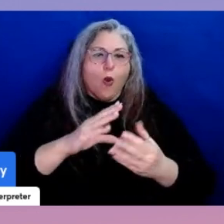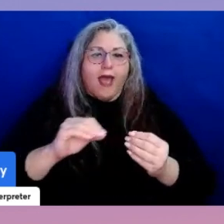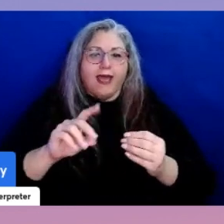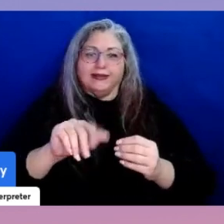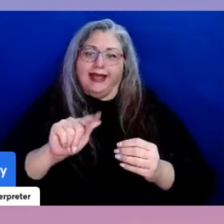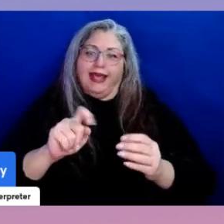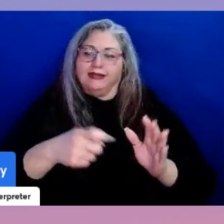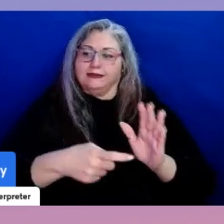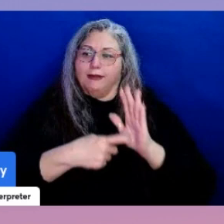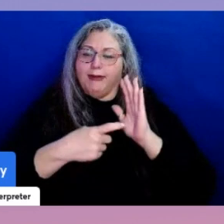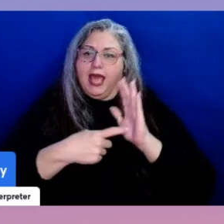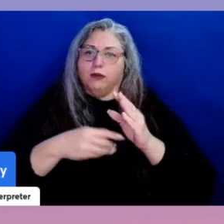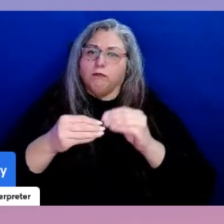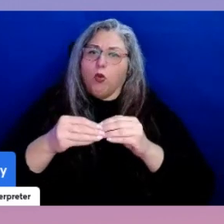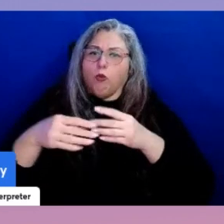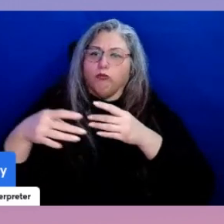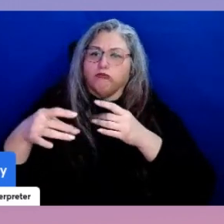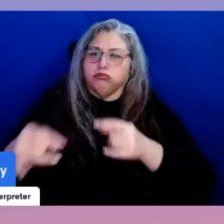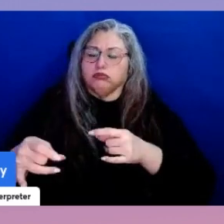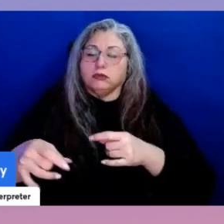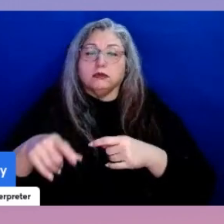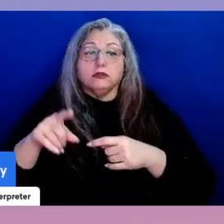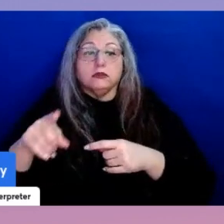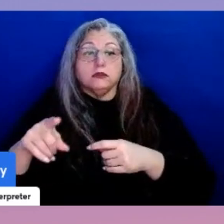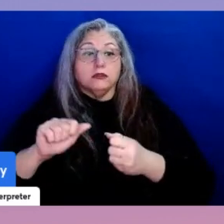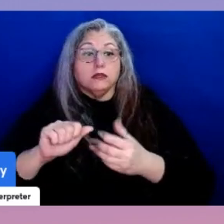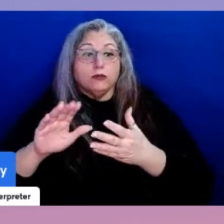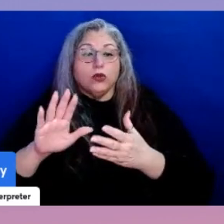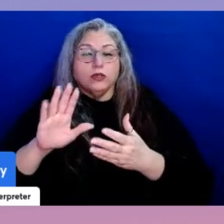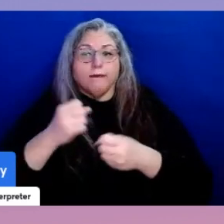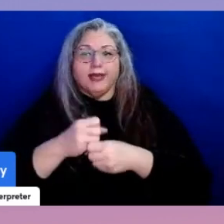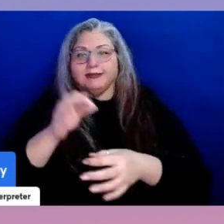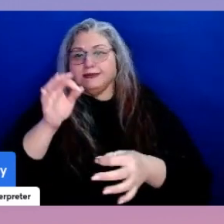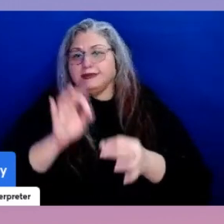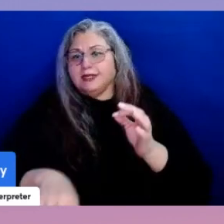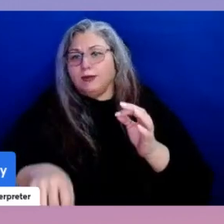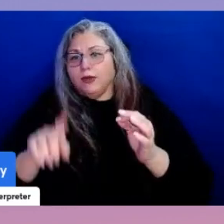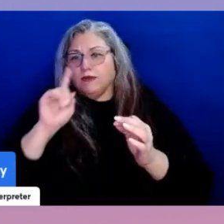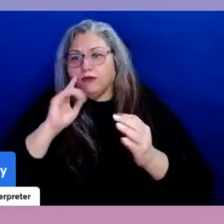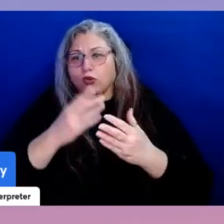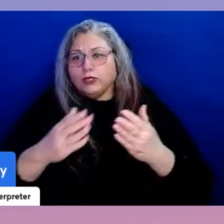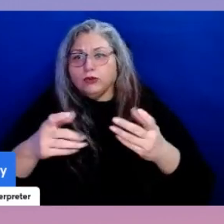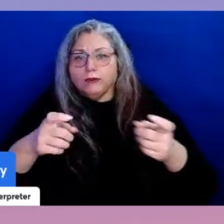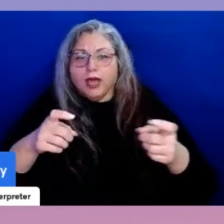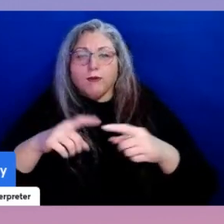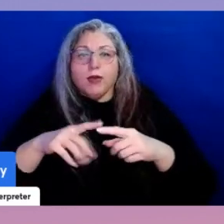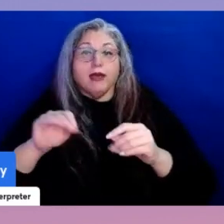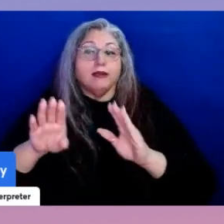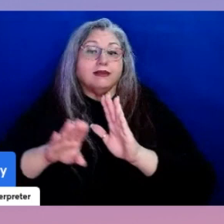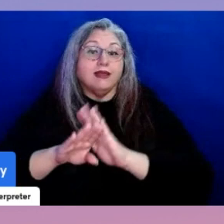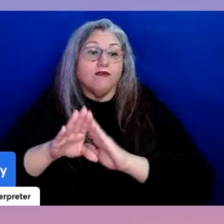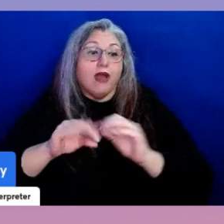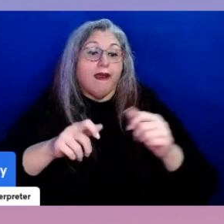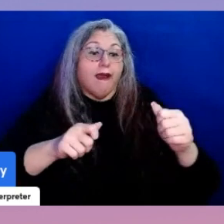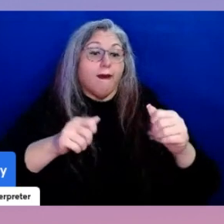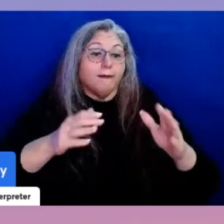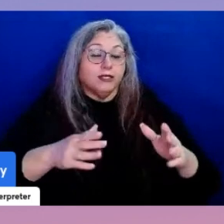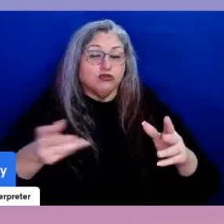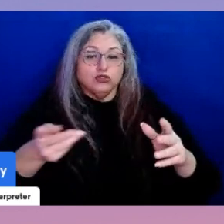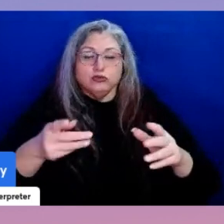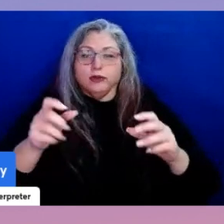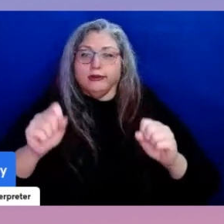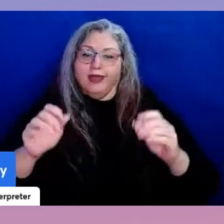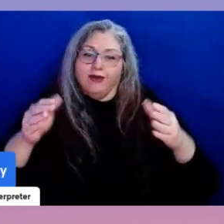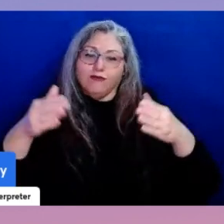This automated approach simplifies the resource management, allowing developers and administrators to focus on building